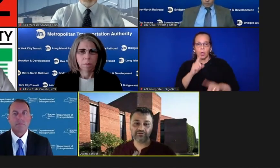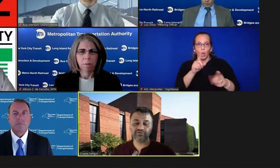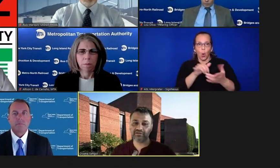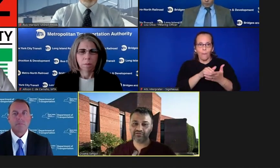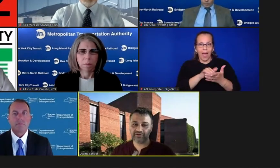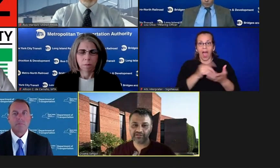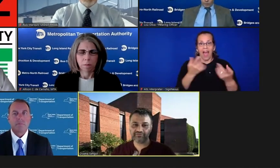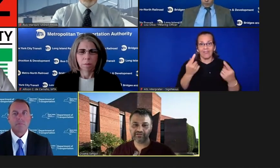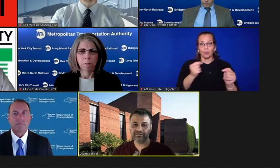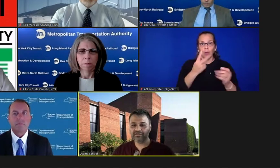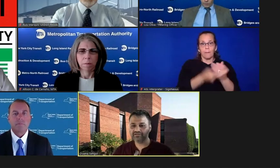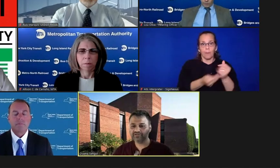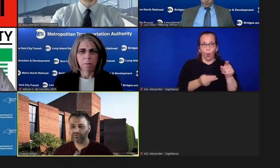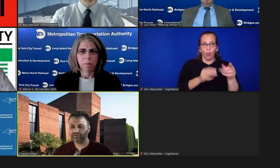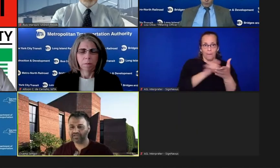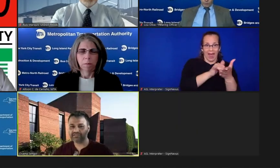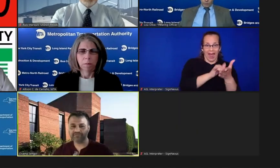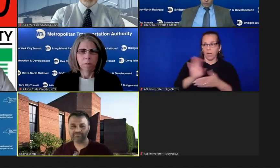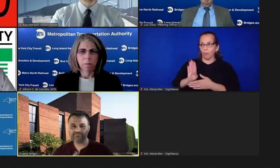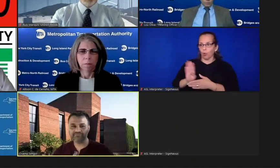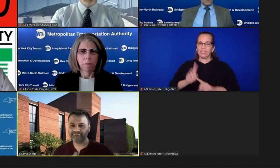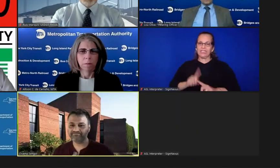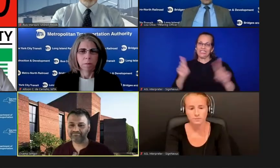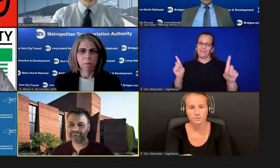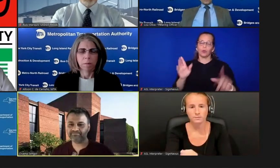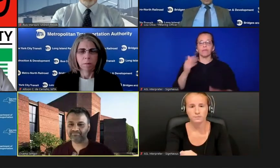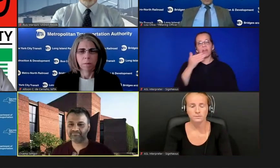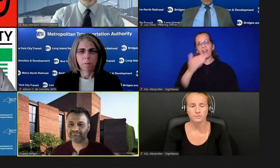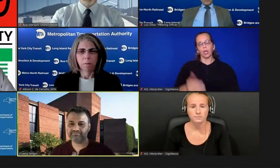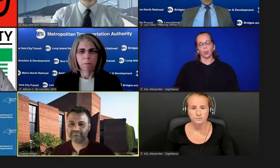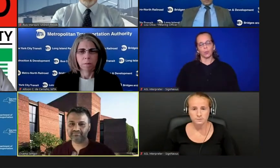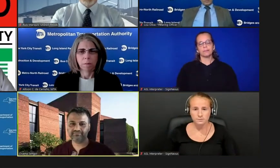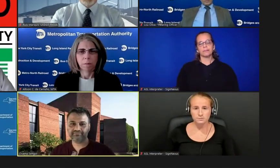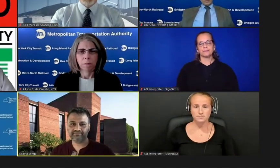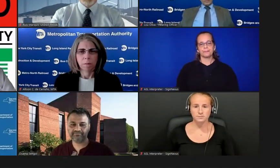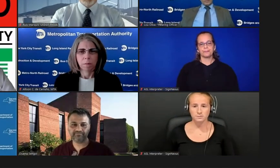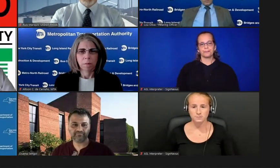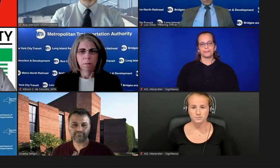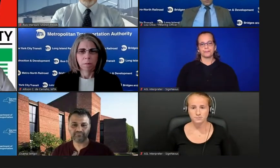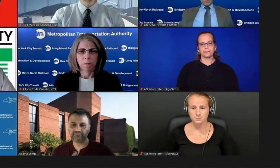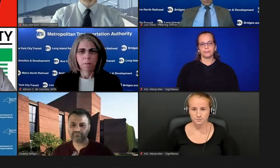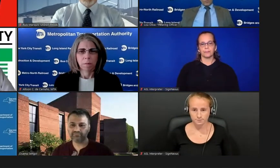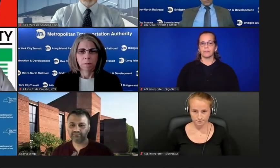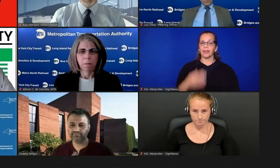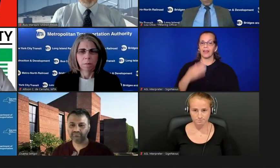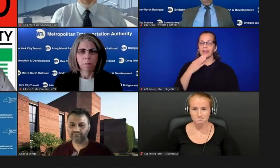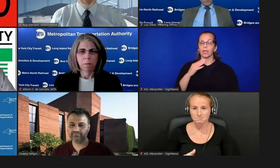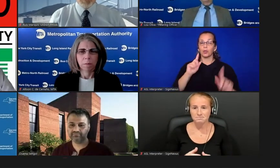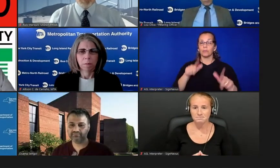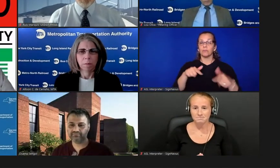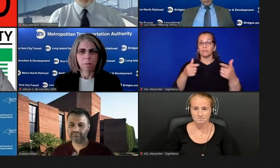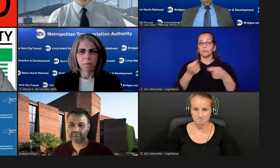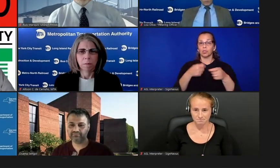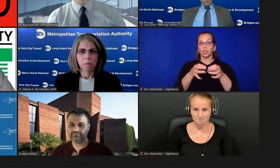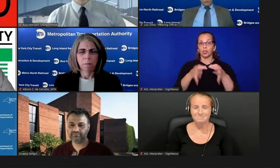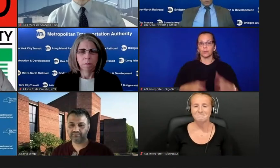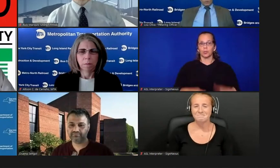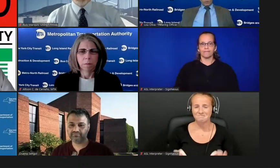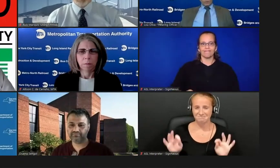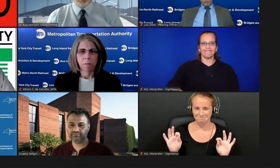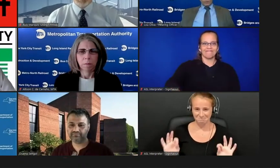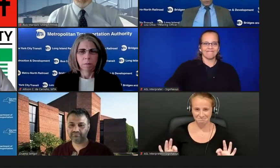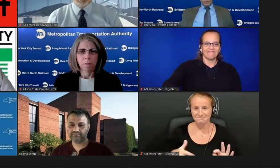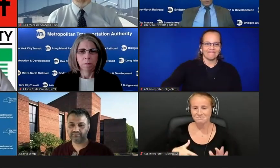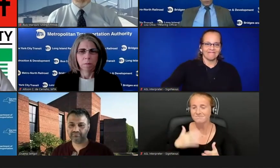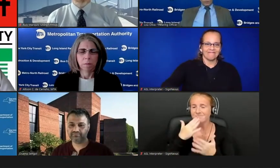them both they're very different so thanks thank you our next speaker is